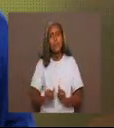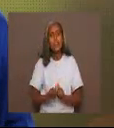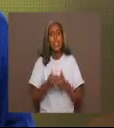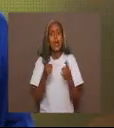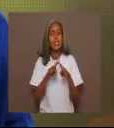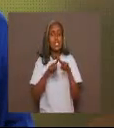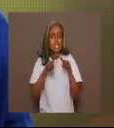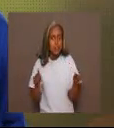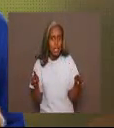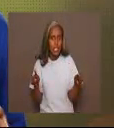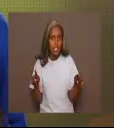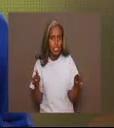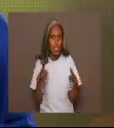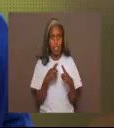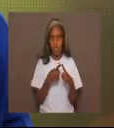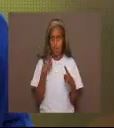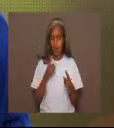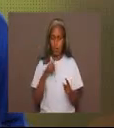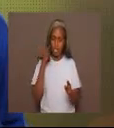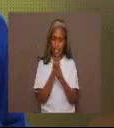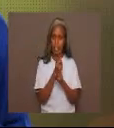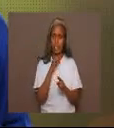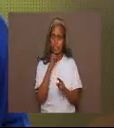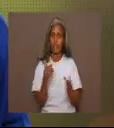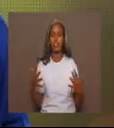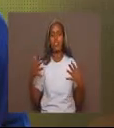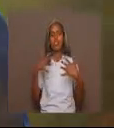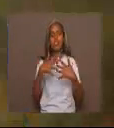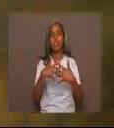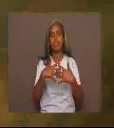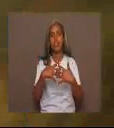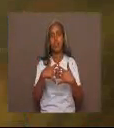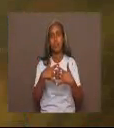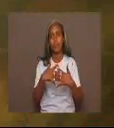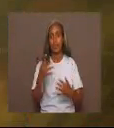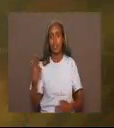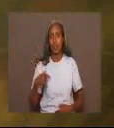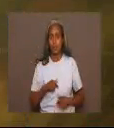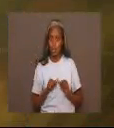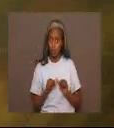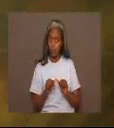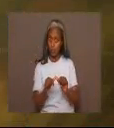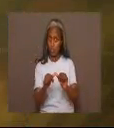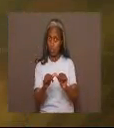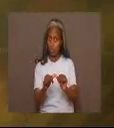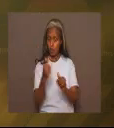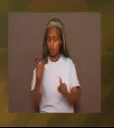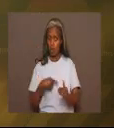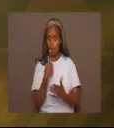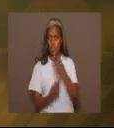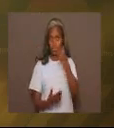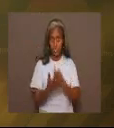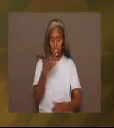is different from an indefinite integral. We will continue our